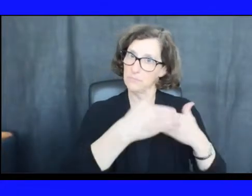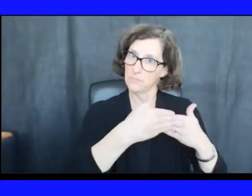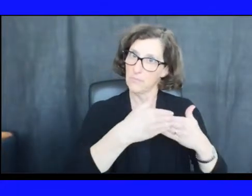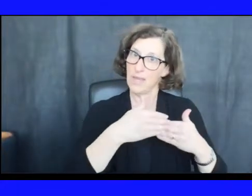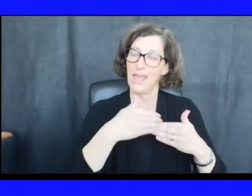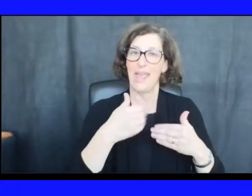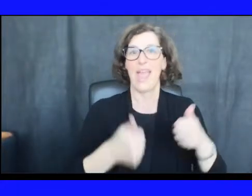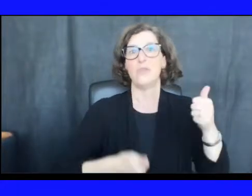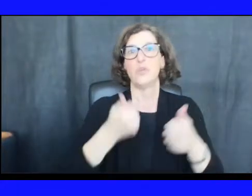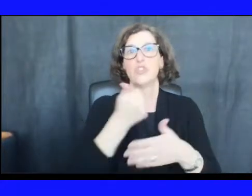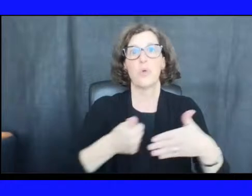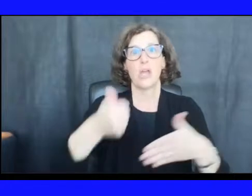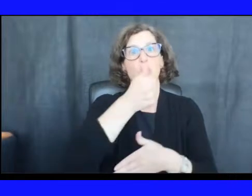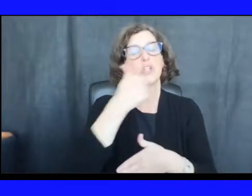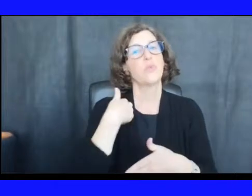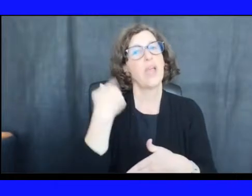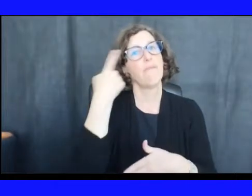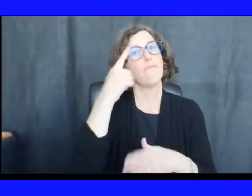and